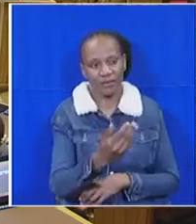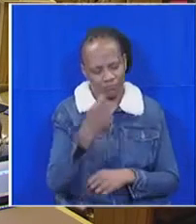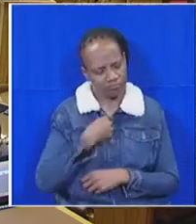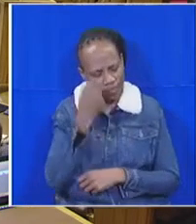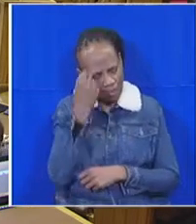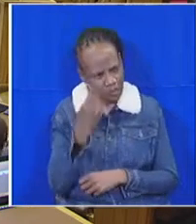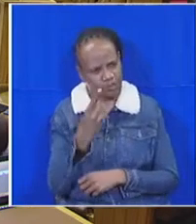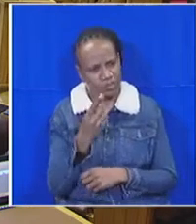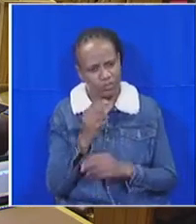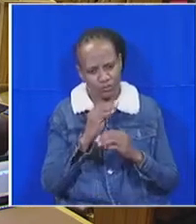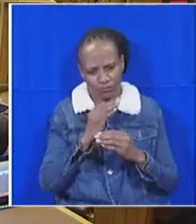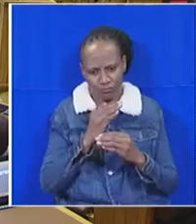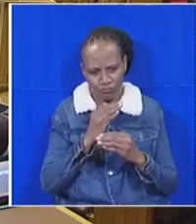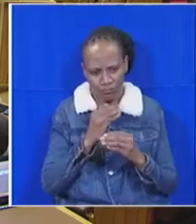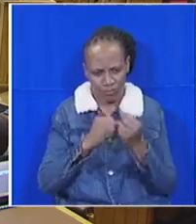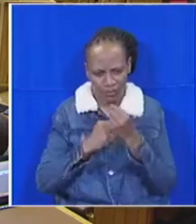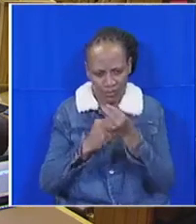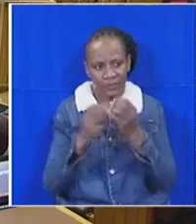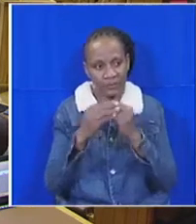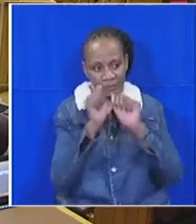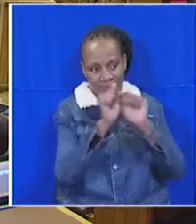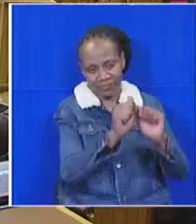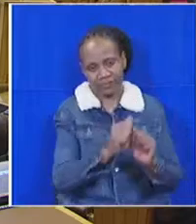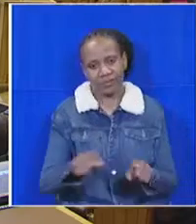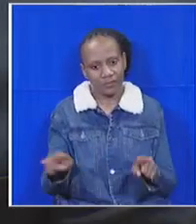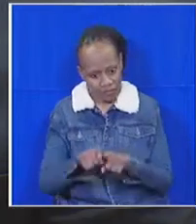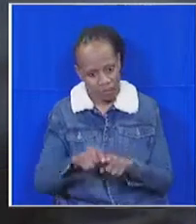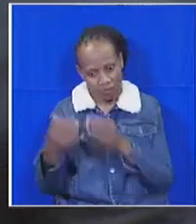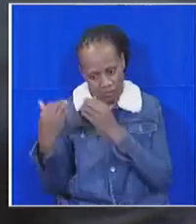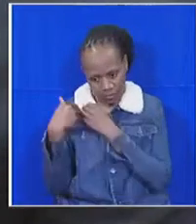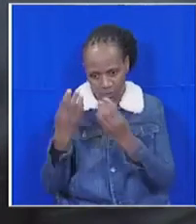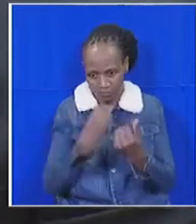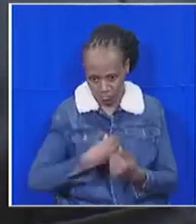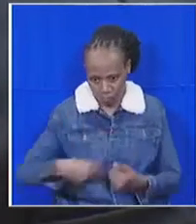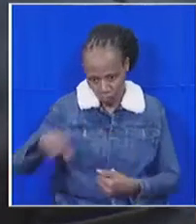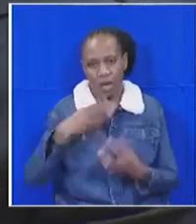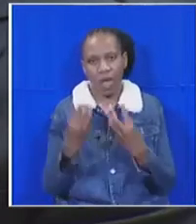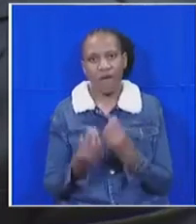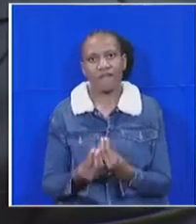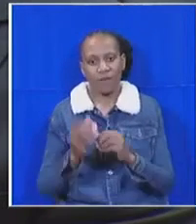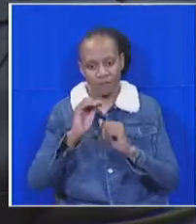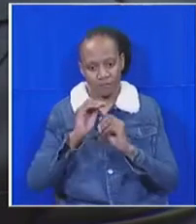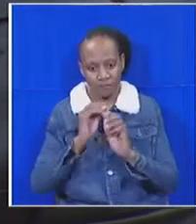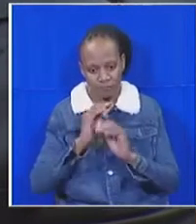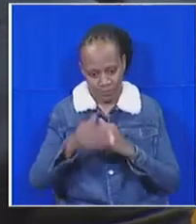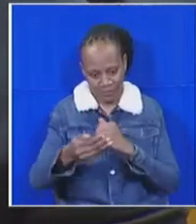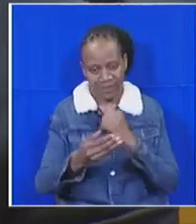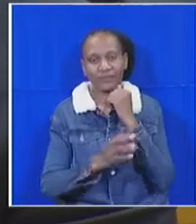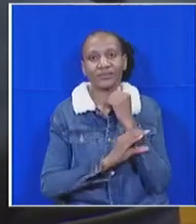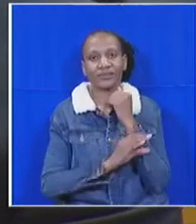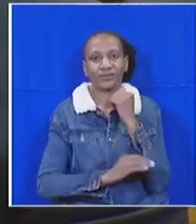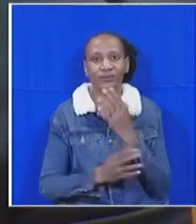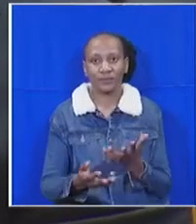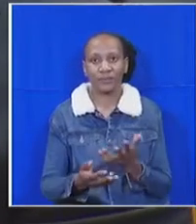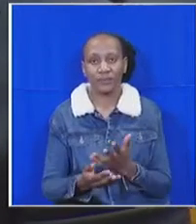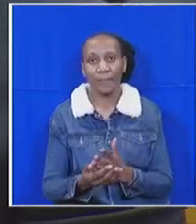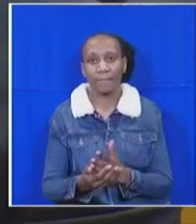members. But we also have a duty in terms of this House to defend the Constitution. So Section 47(1)(b) is very